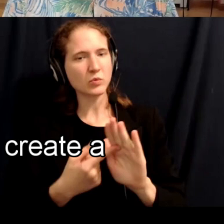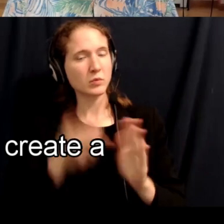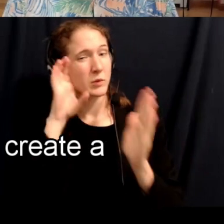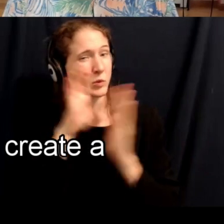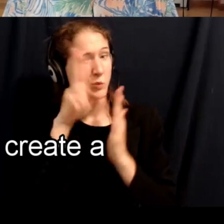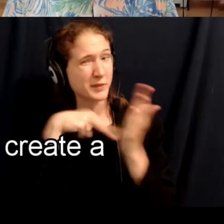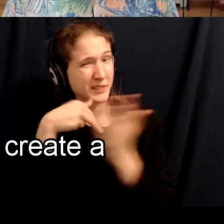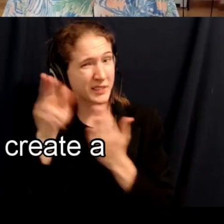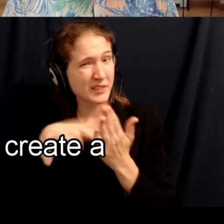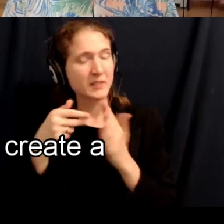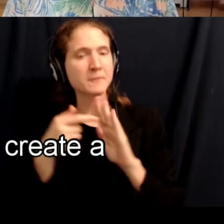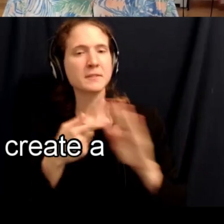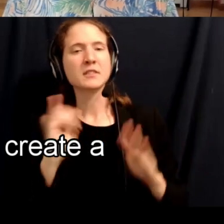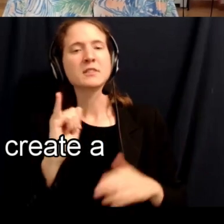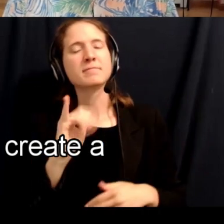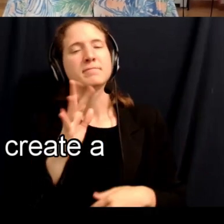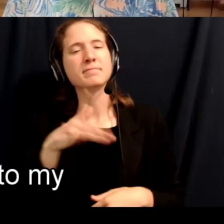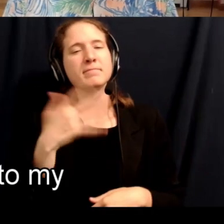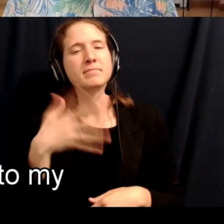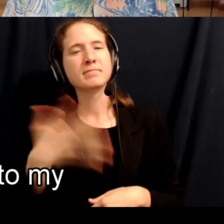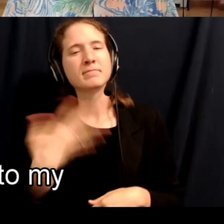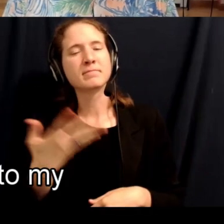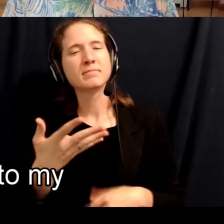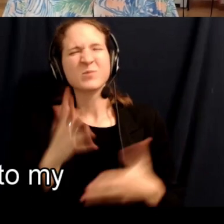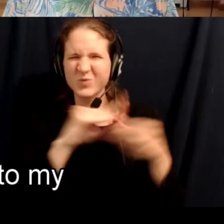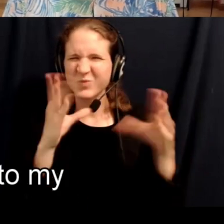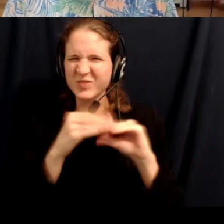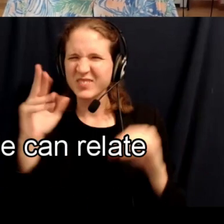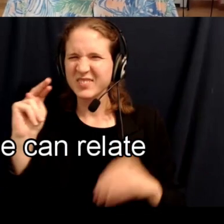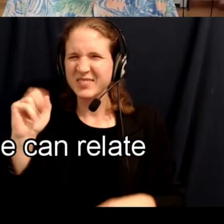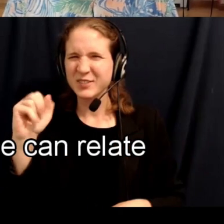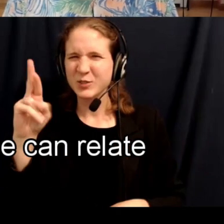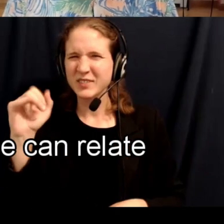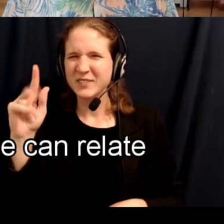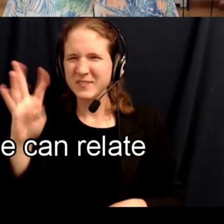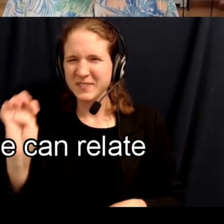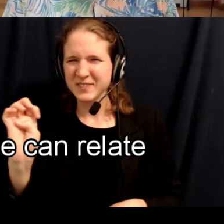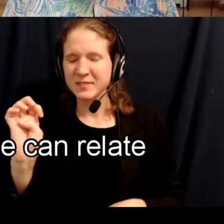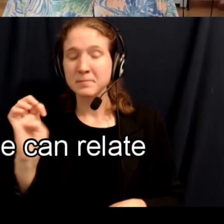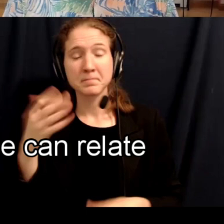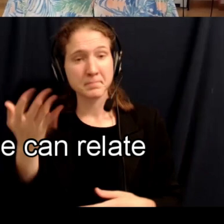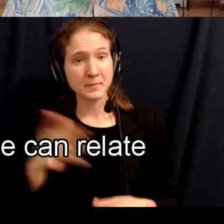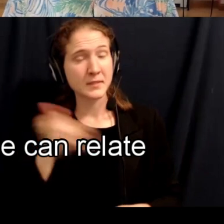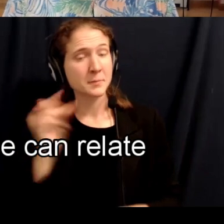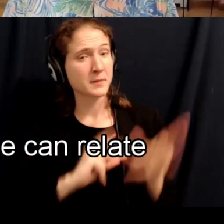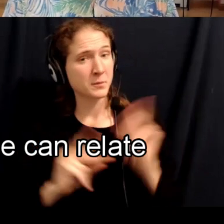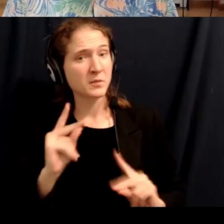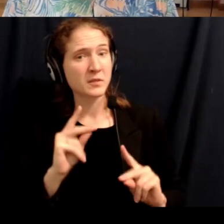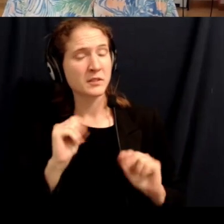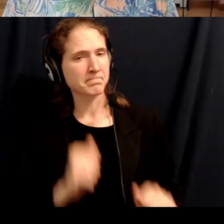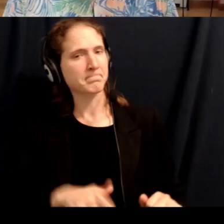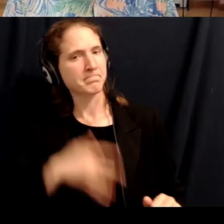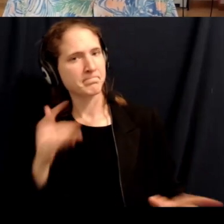my paintings create a narrative. There's a narrative to my paintings, and I think people can relate to